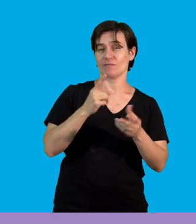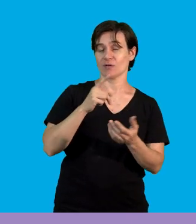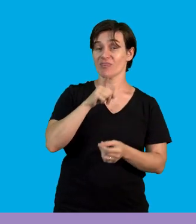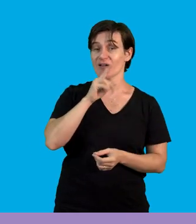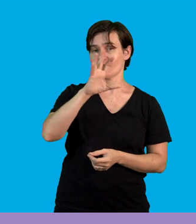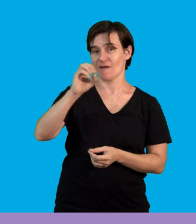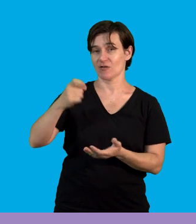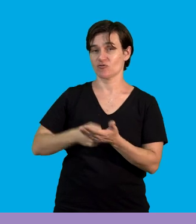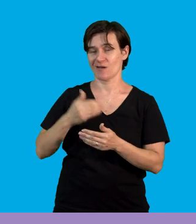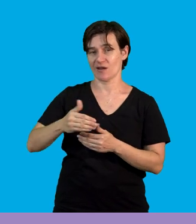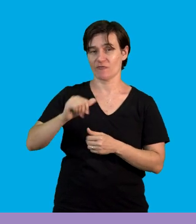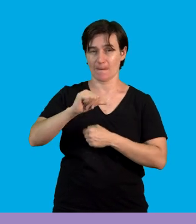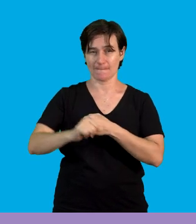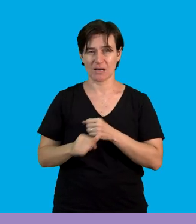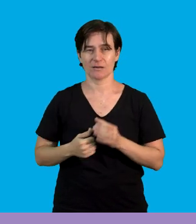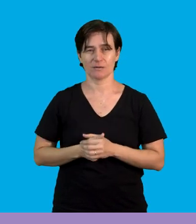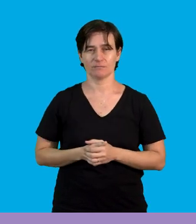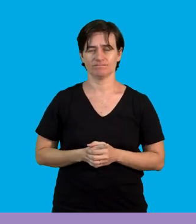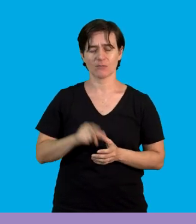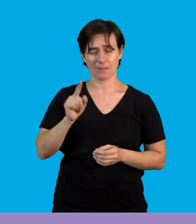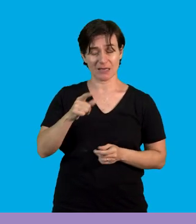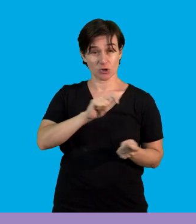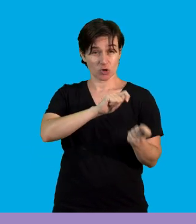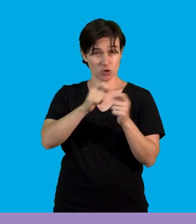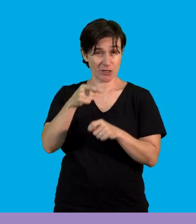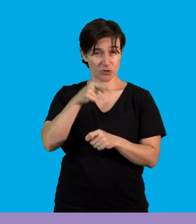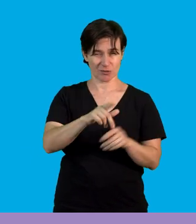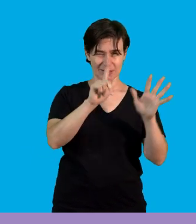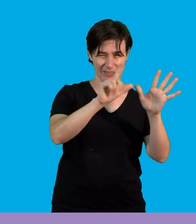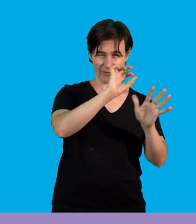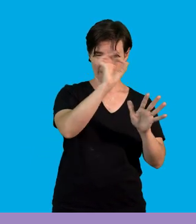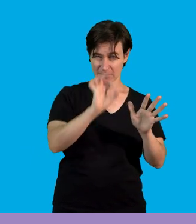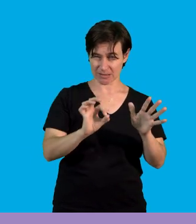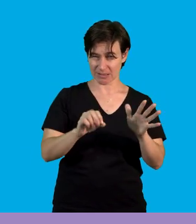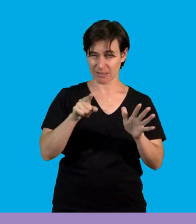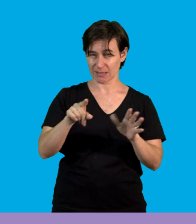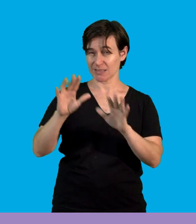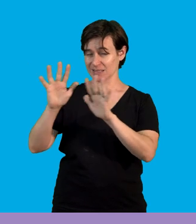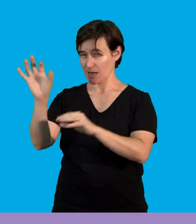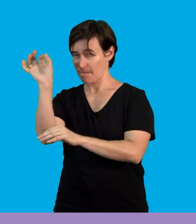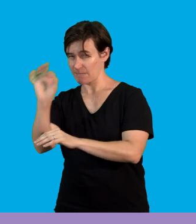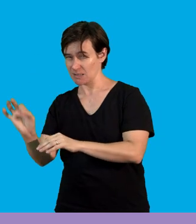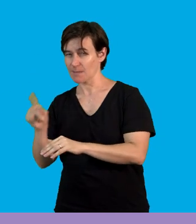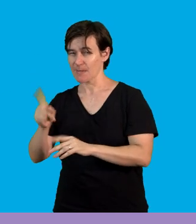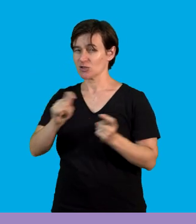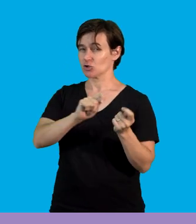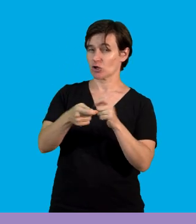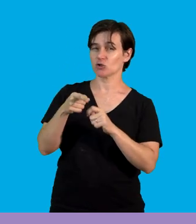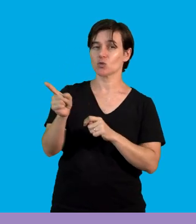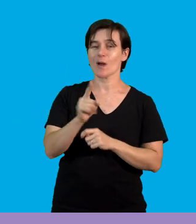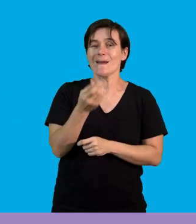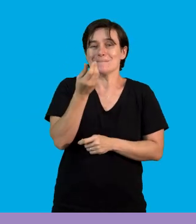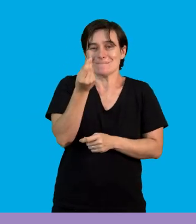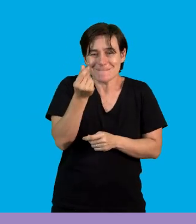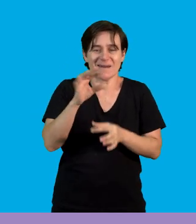these percentages, that's where we begin. Convert these percentages, which is the 7% and the 10%. Convert them